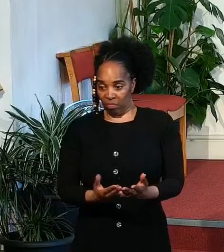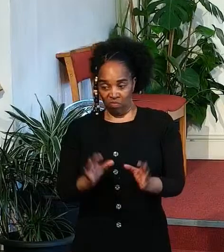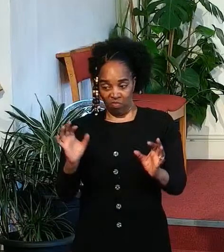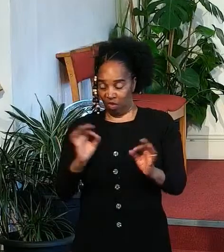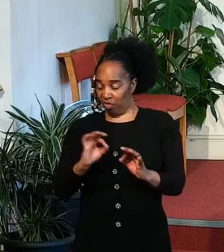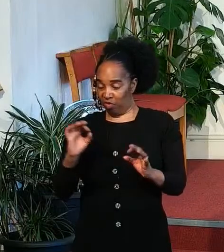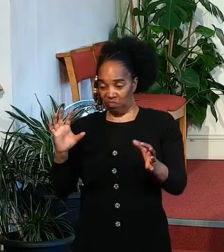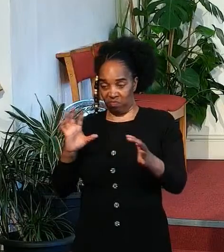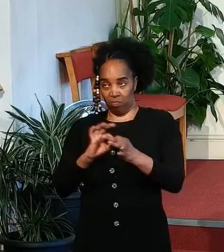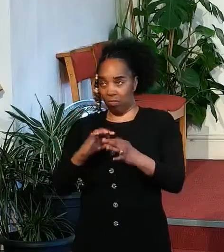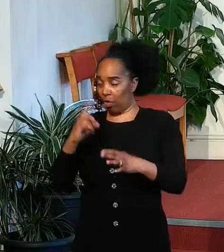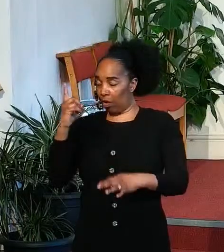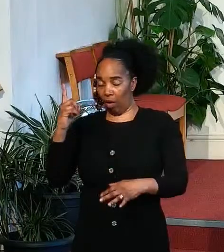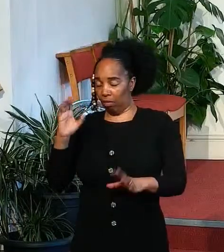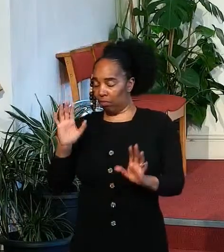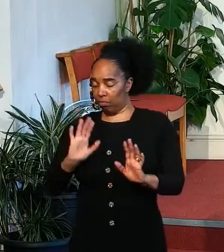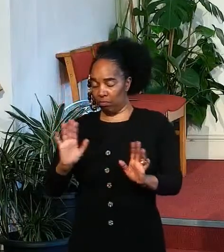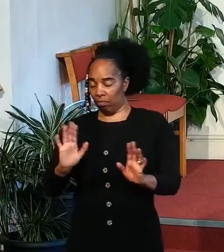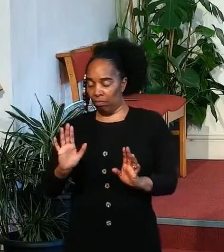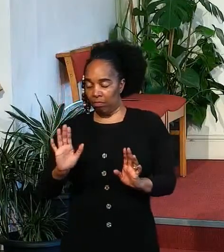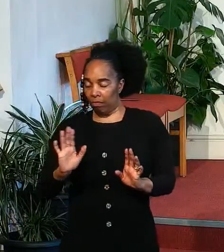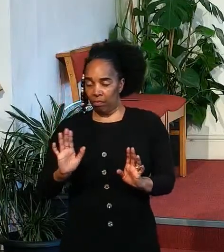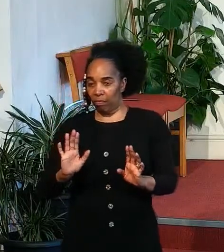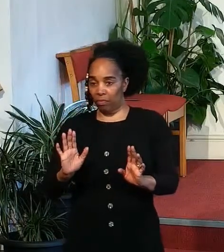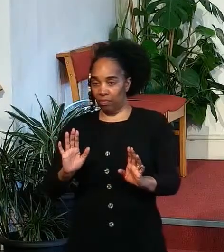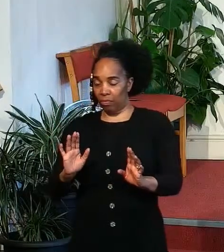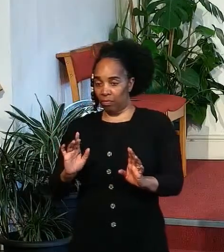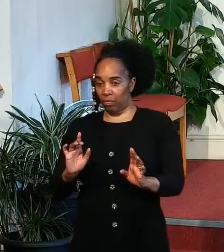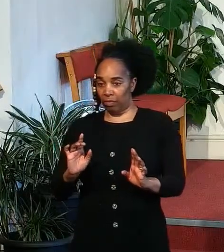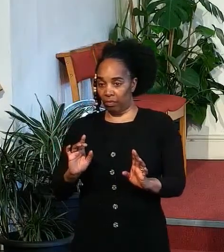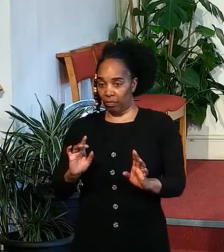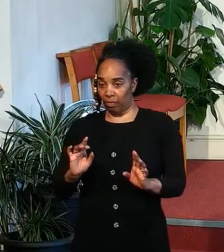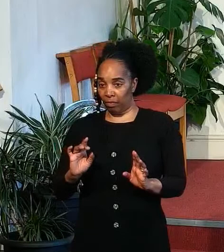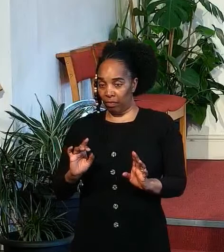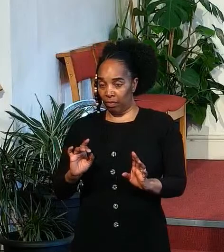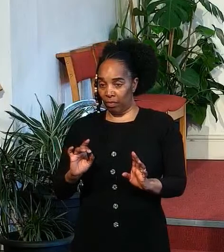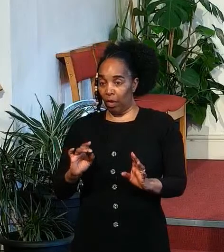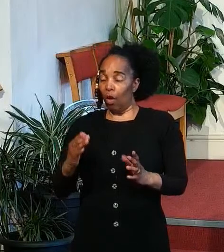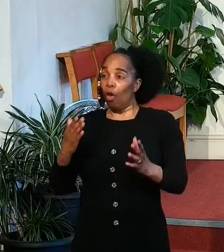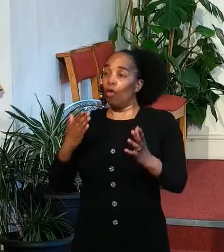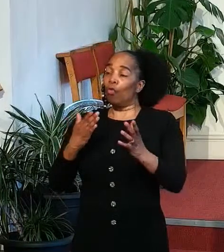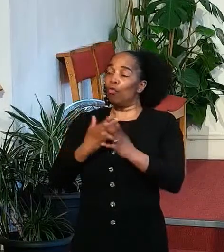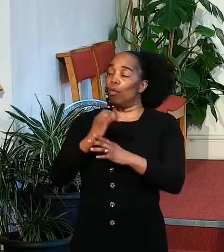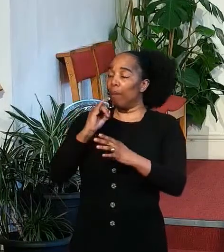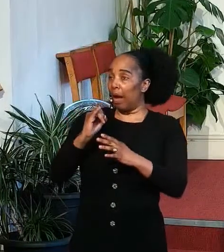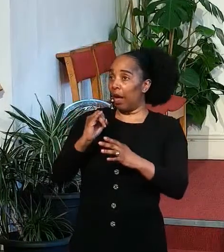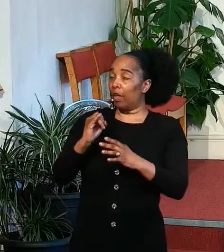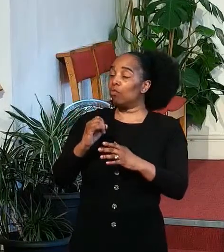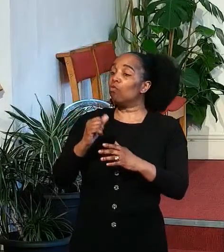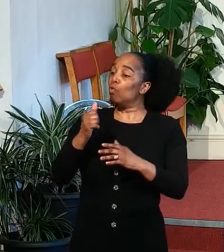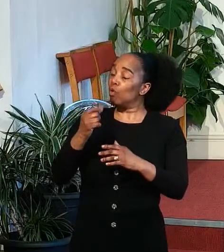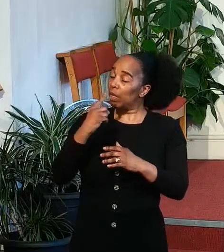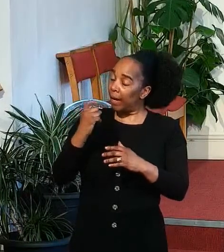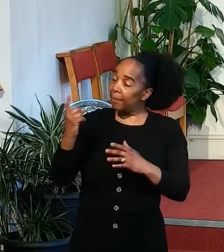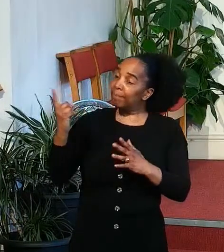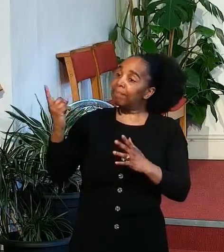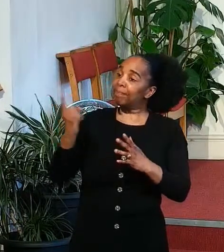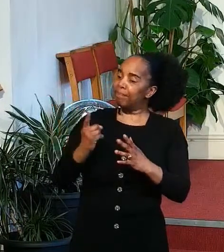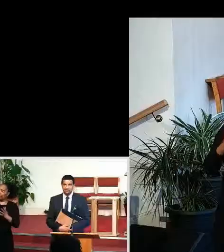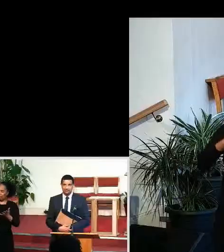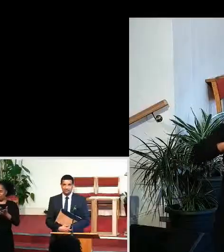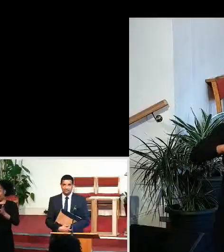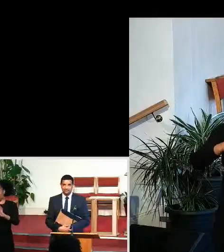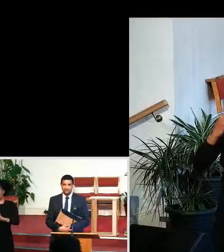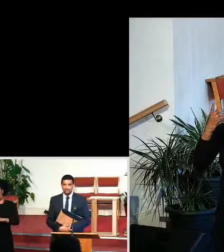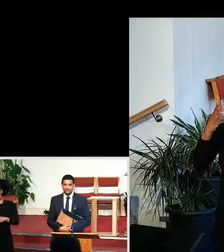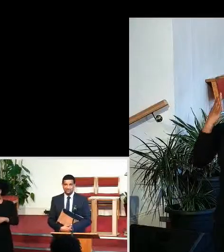with God, but God will use the bad. God, through the bad, good can come. But that's not because of God's plan in any